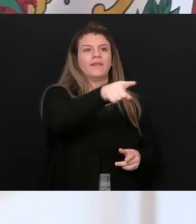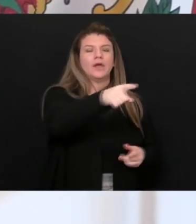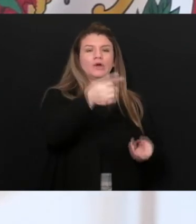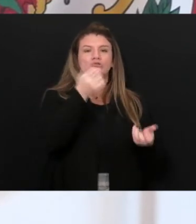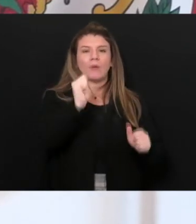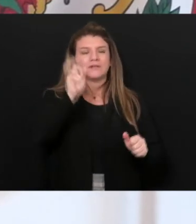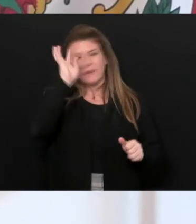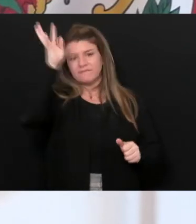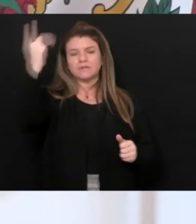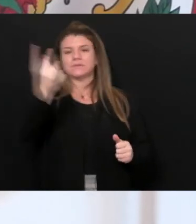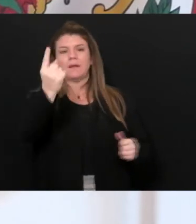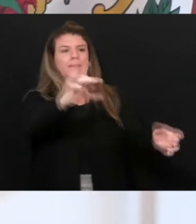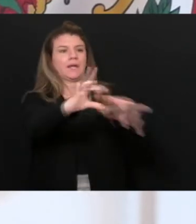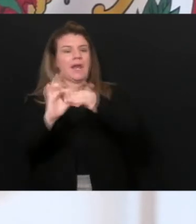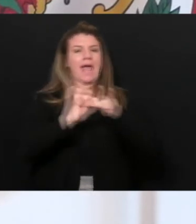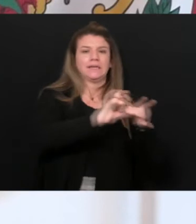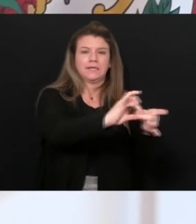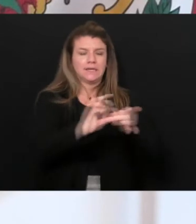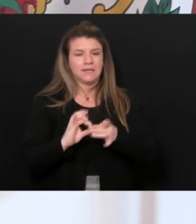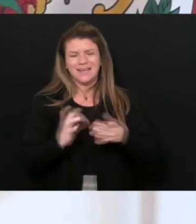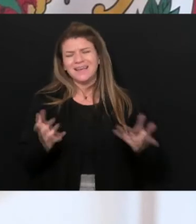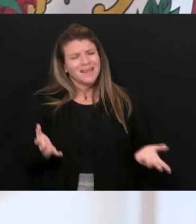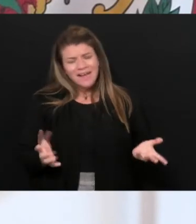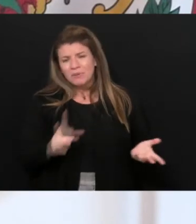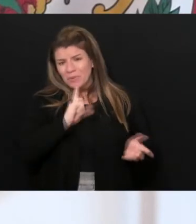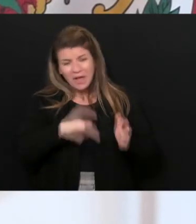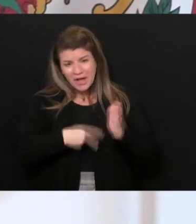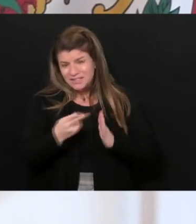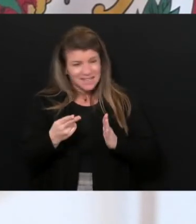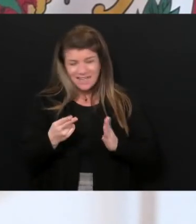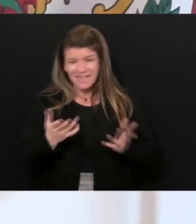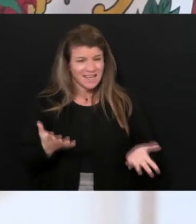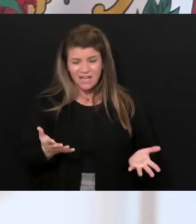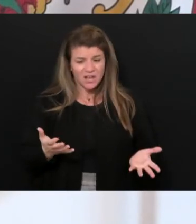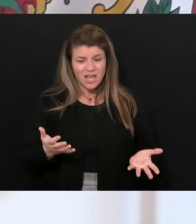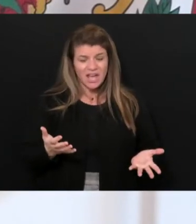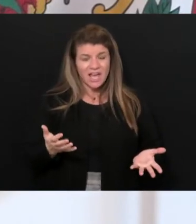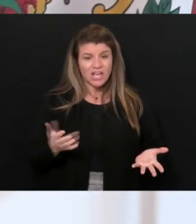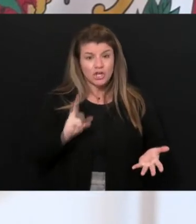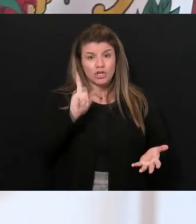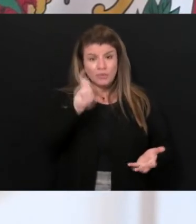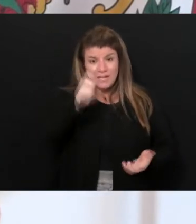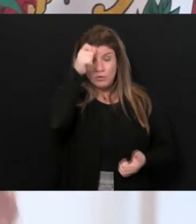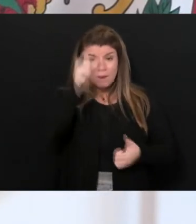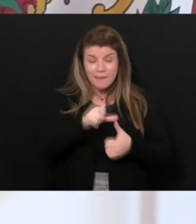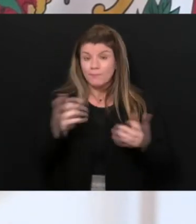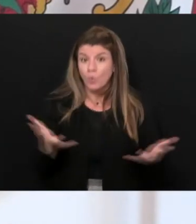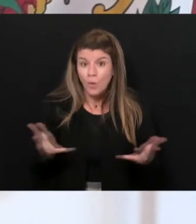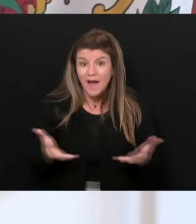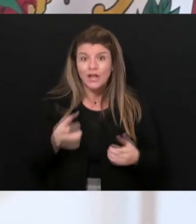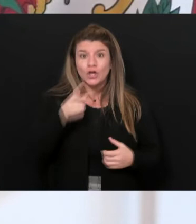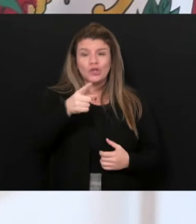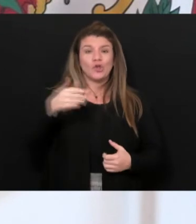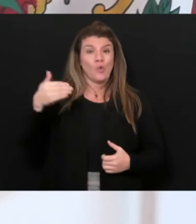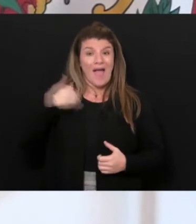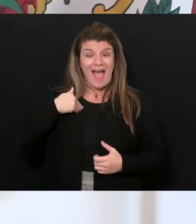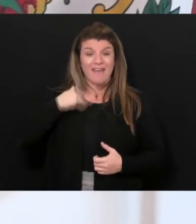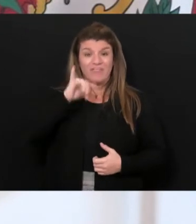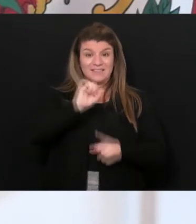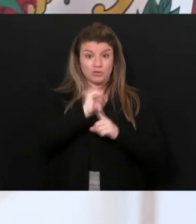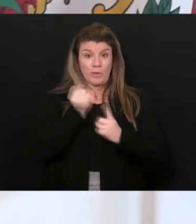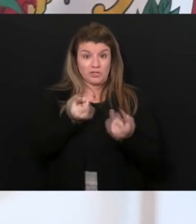way. Really, at the end of the day, forget anything except just this. You have the situation that we